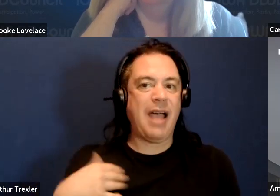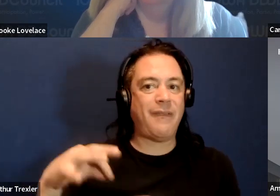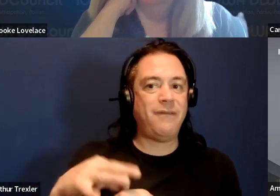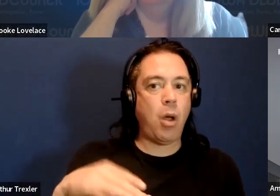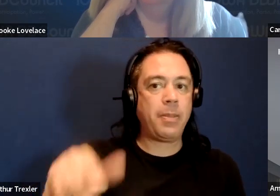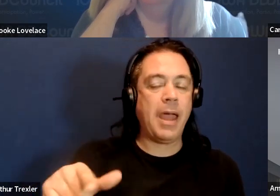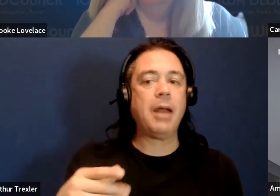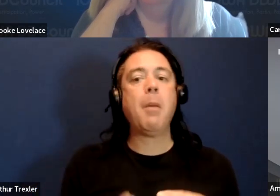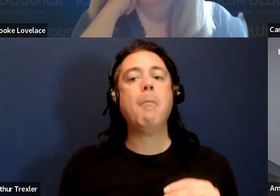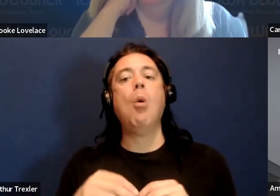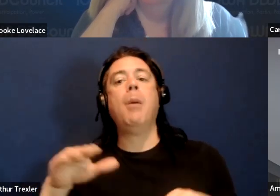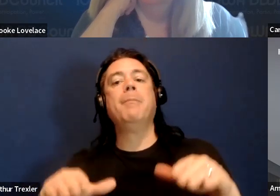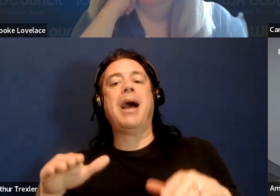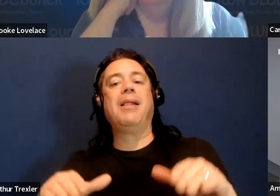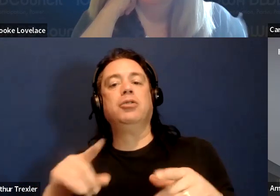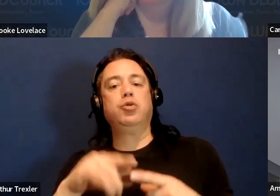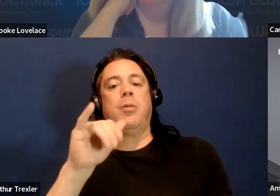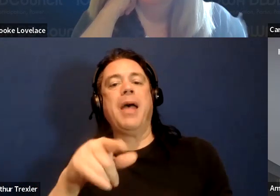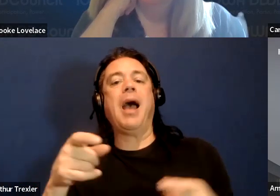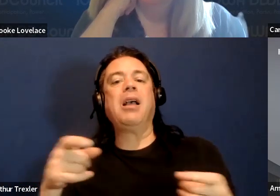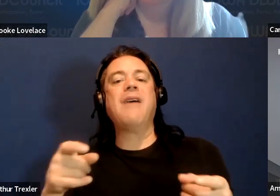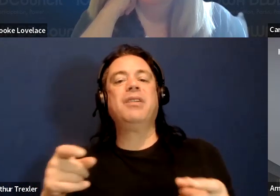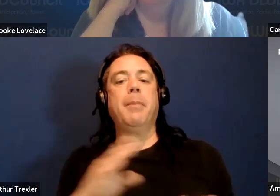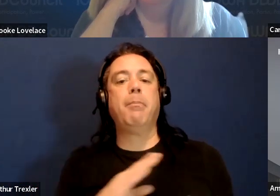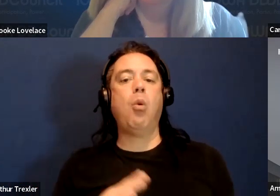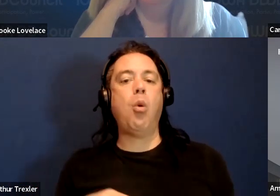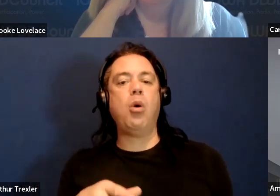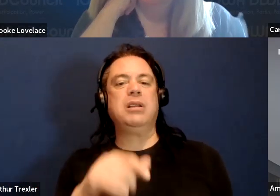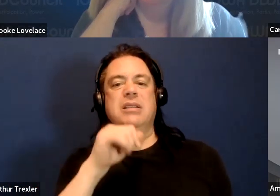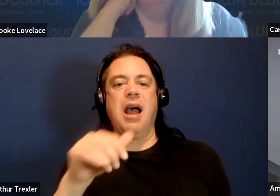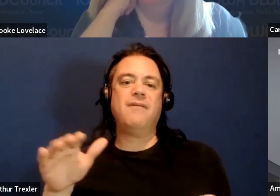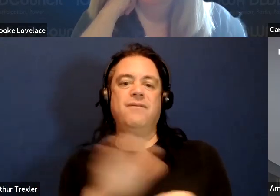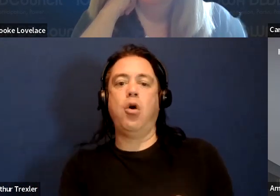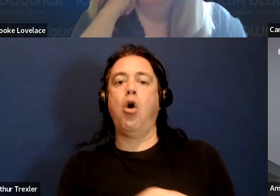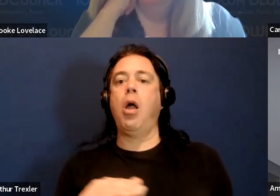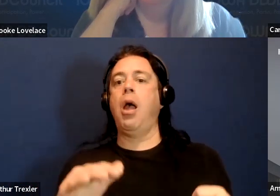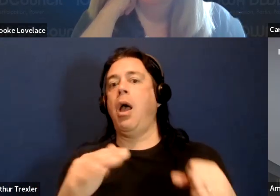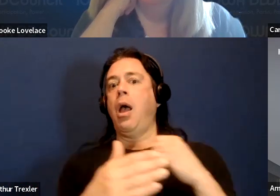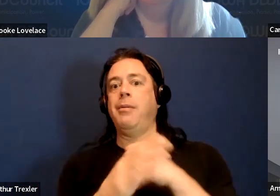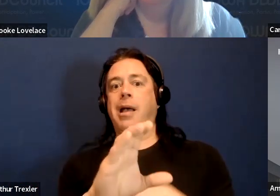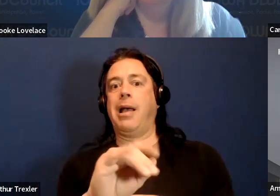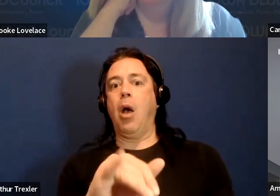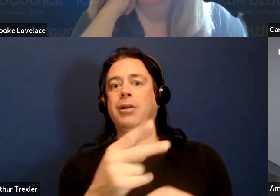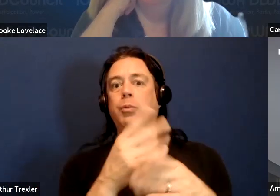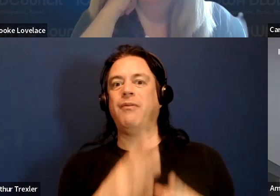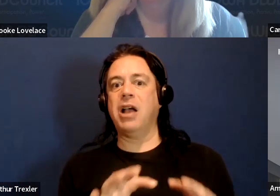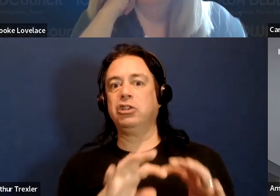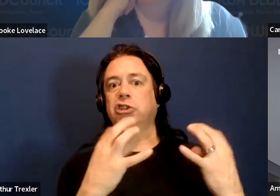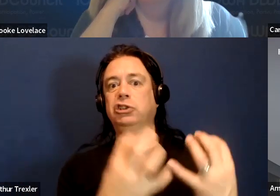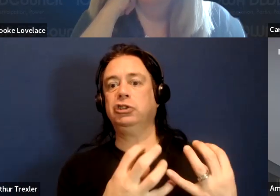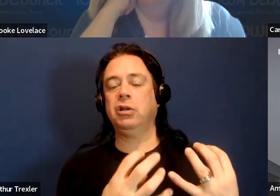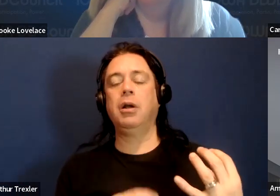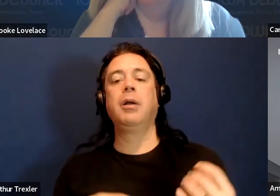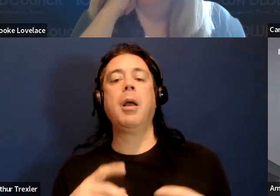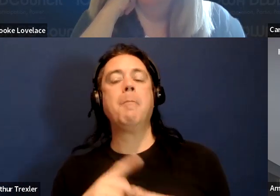balance. There'd be more balance to those governing boards. They wouldn't be so heavily county supervisor. So that bill has made it through as well. It